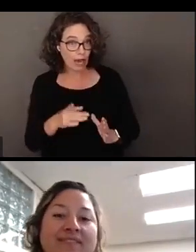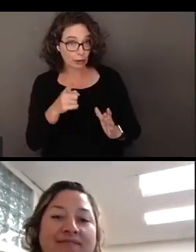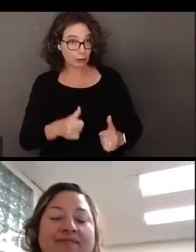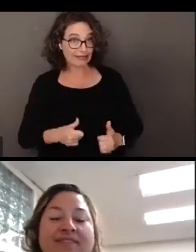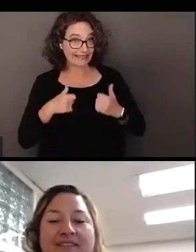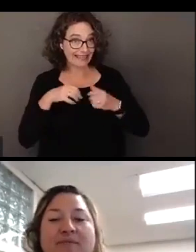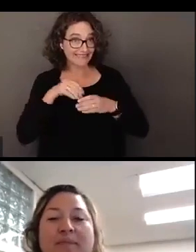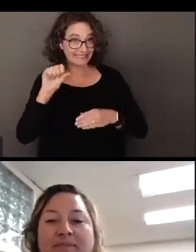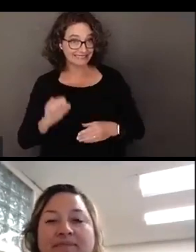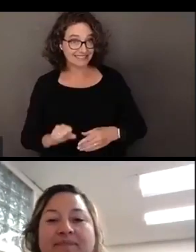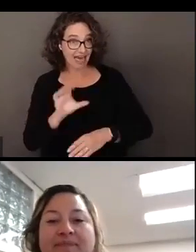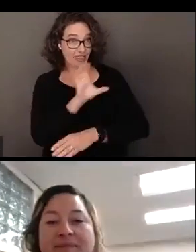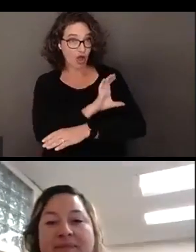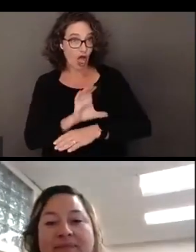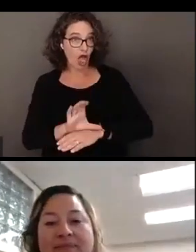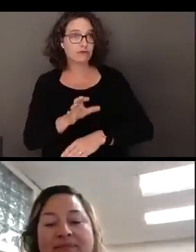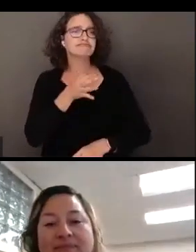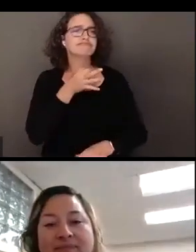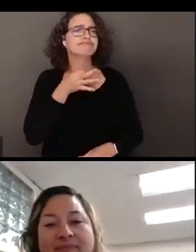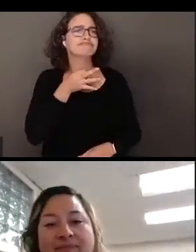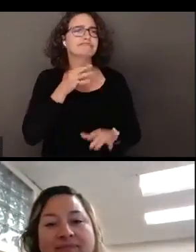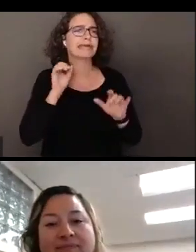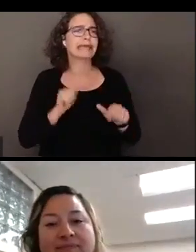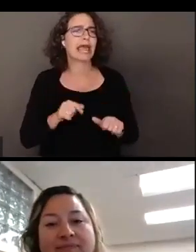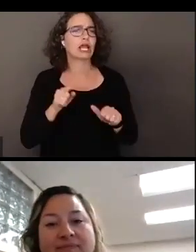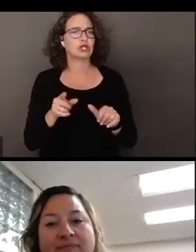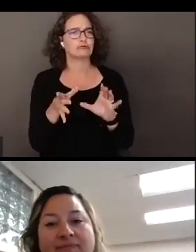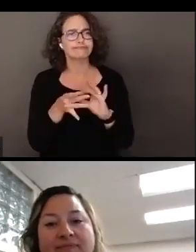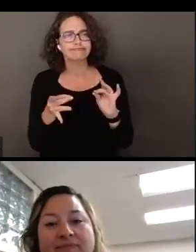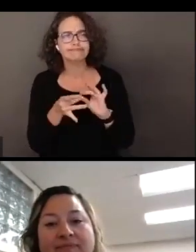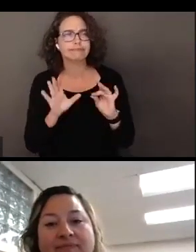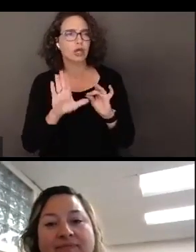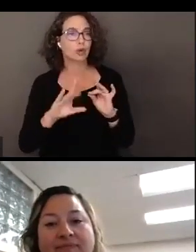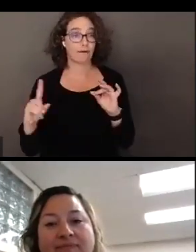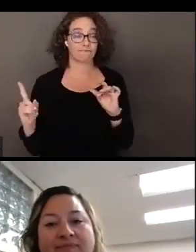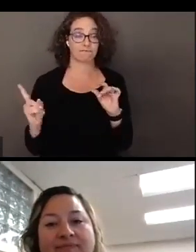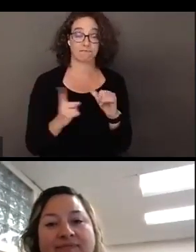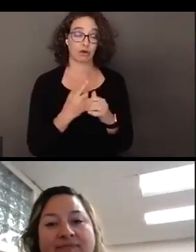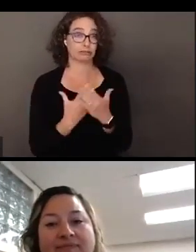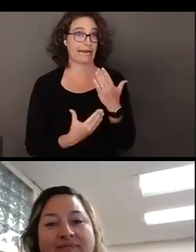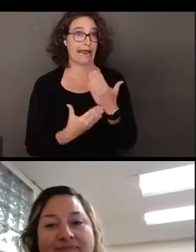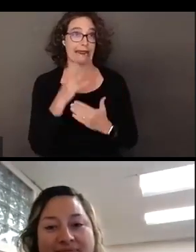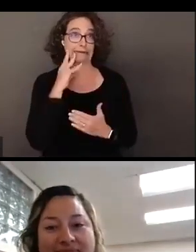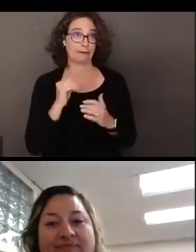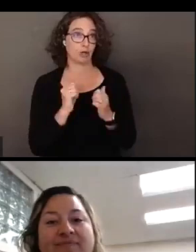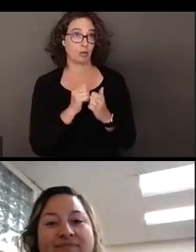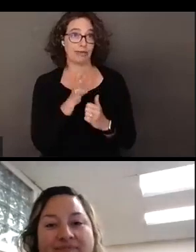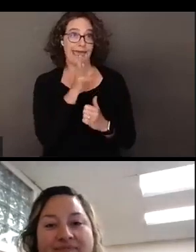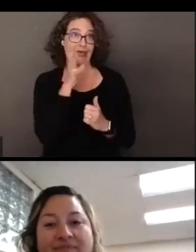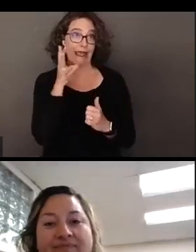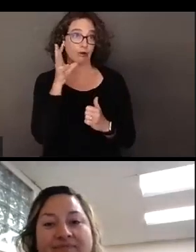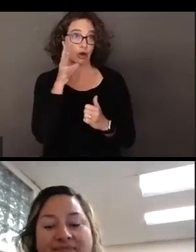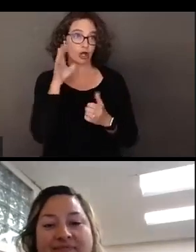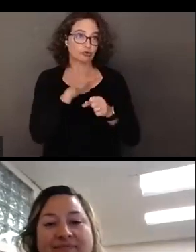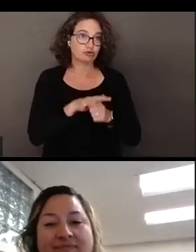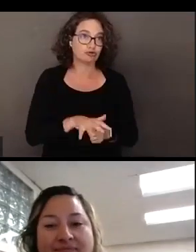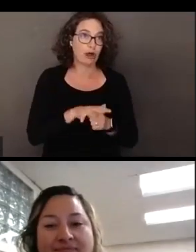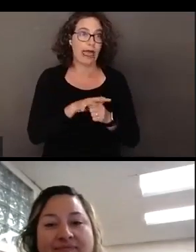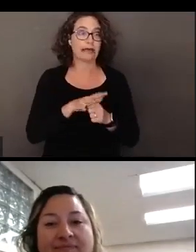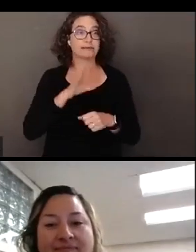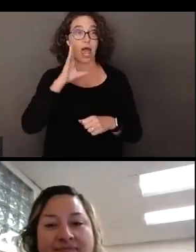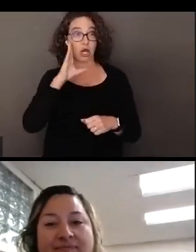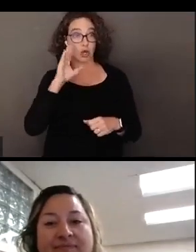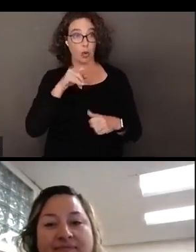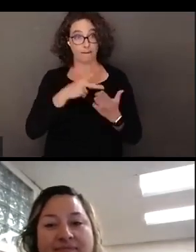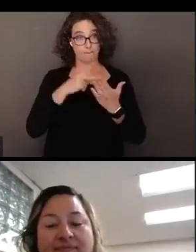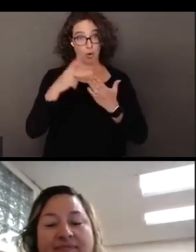So I was wondering if you could maybe tell us a little bit about your firsthand experience with agricultural stress. And, I know that the program you're